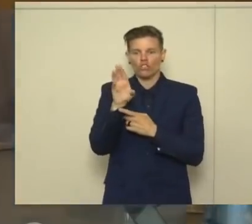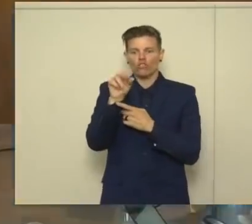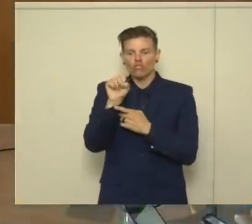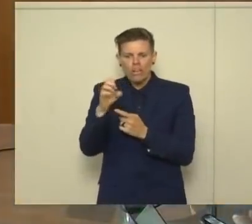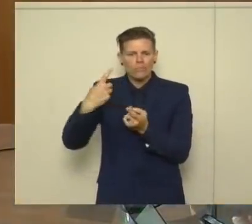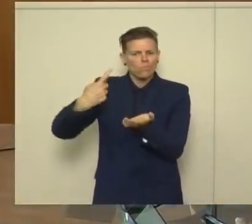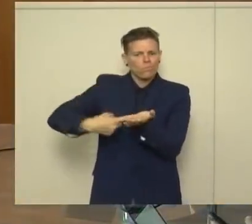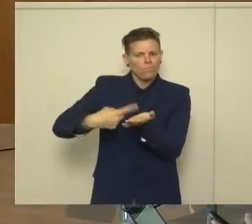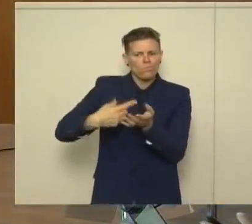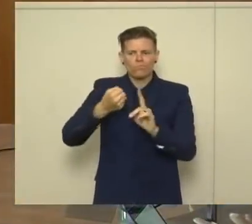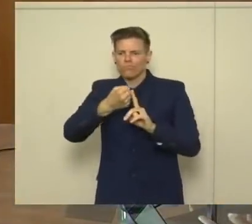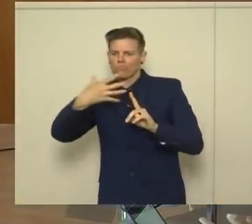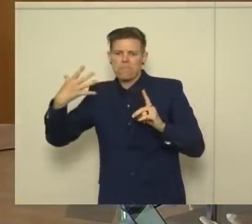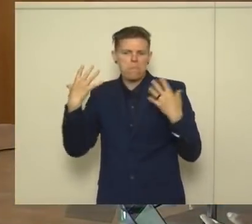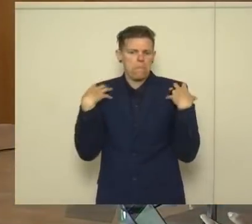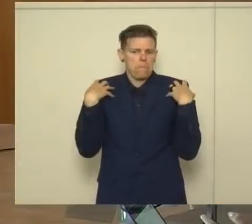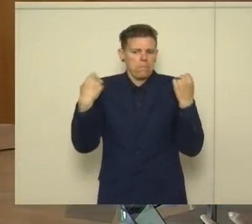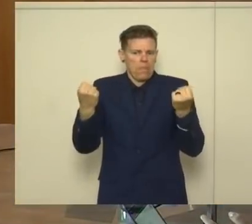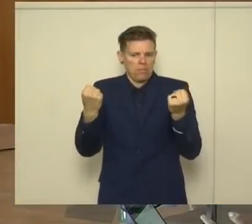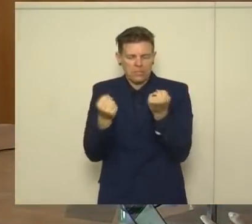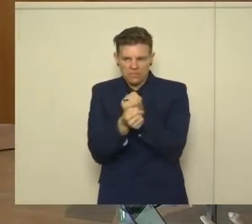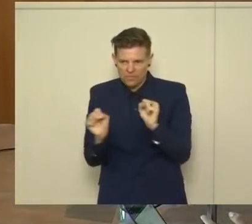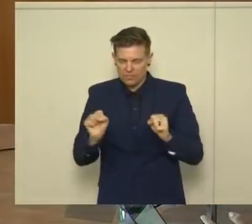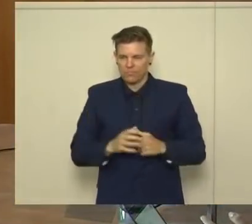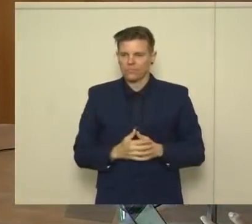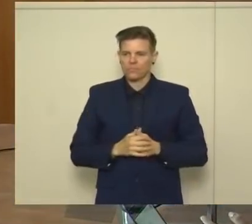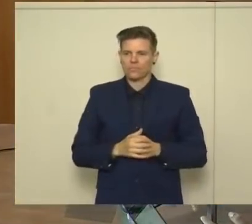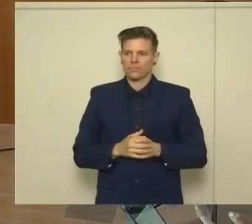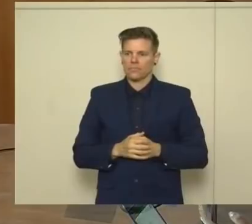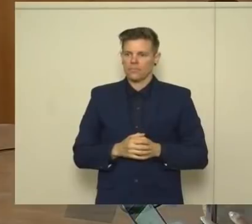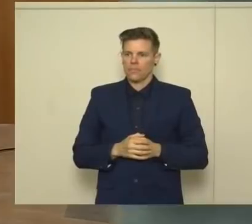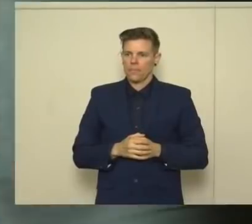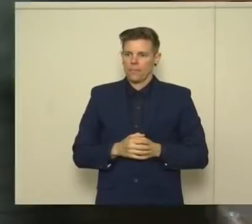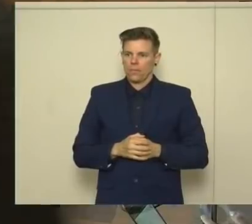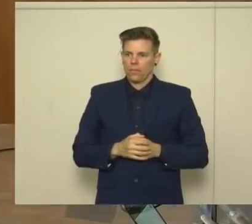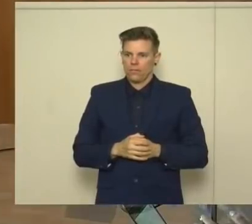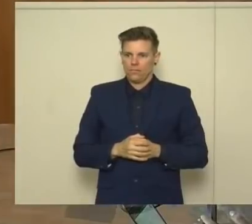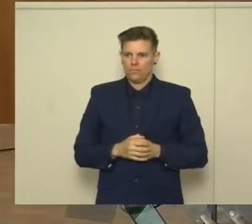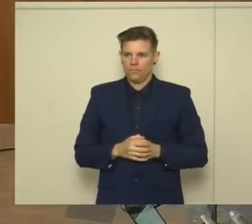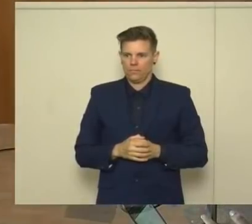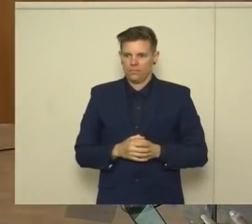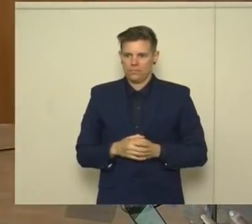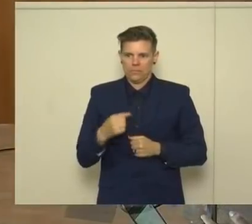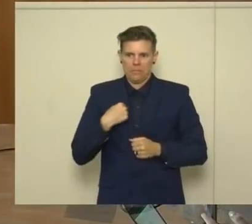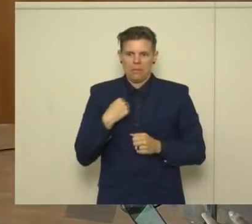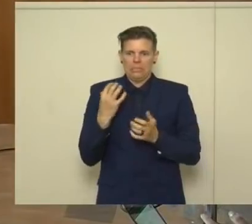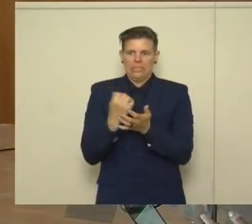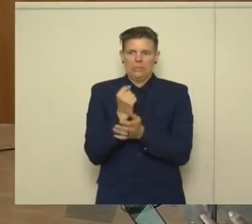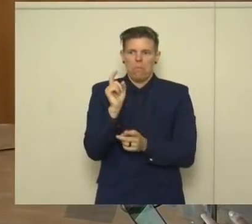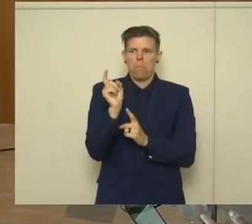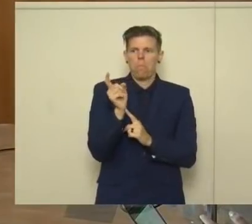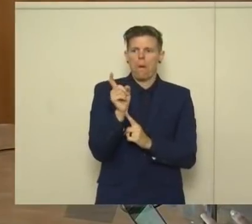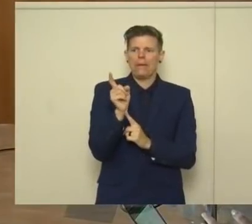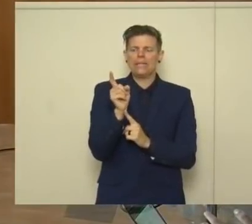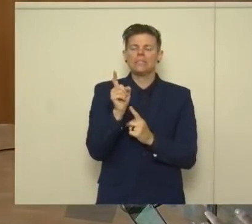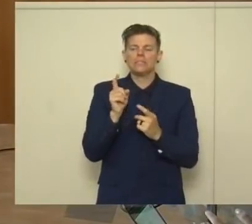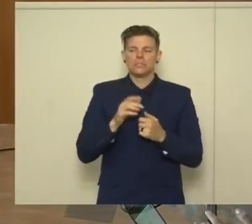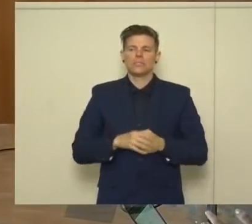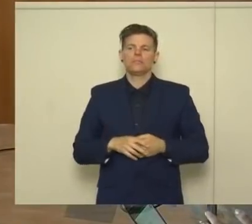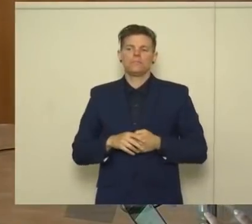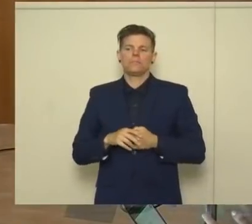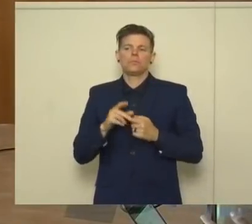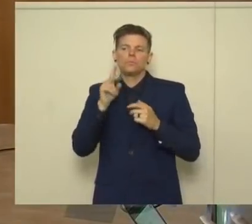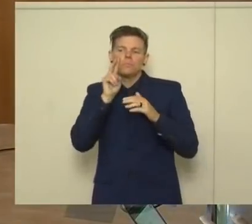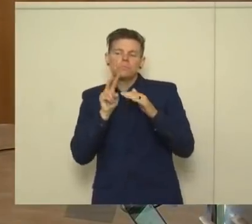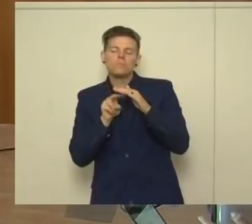Thank you very much, Secretary Stewart. I'm just going to take a minute and see if I can preempt some of the inevitable questions from Julia and Dan and others